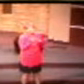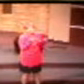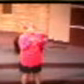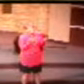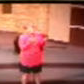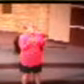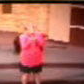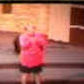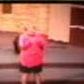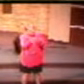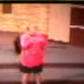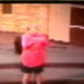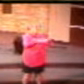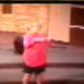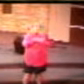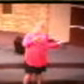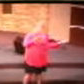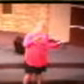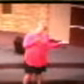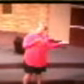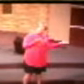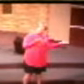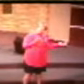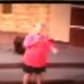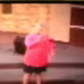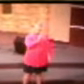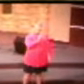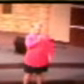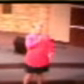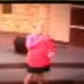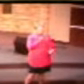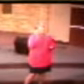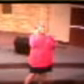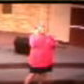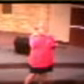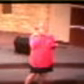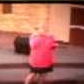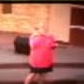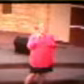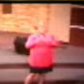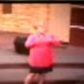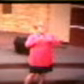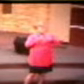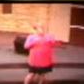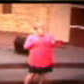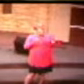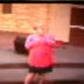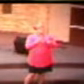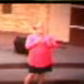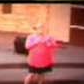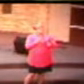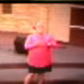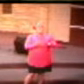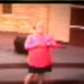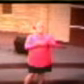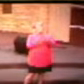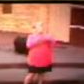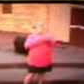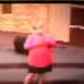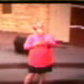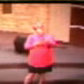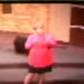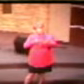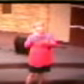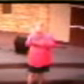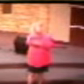We had experienced something like we had never experienced before. We had experienced something of God in the